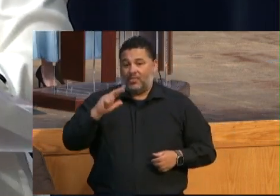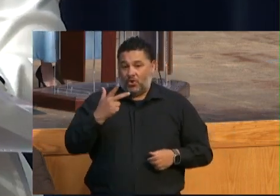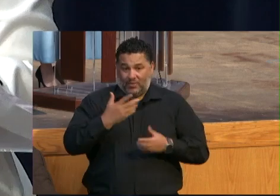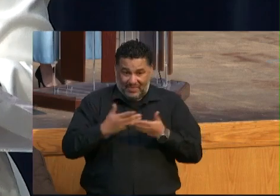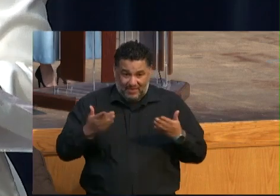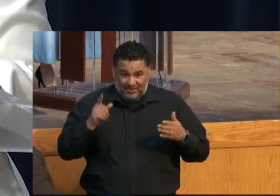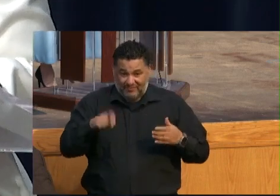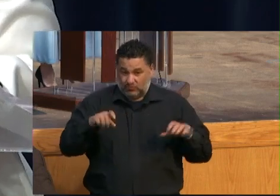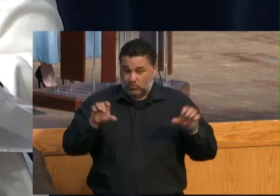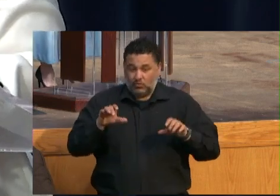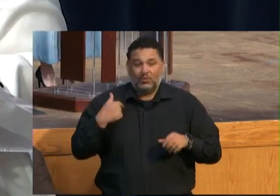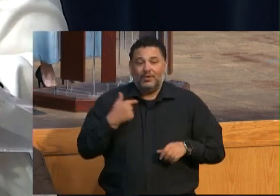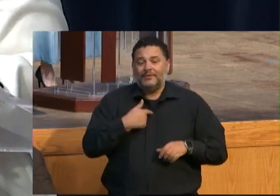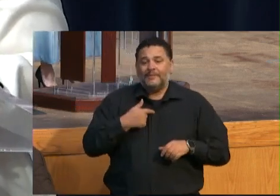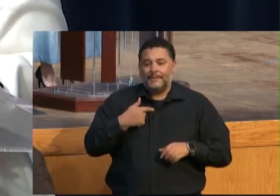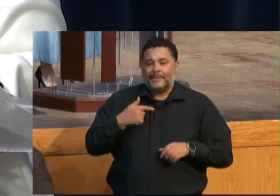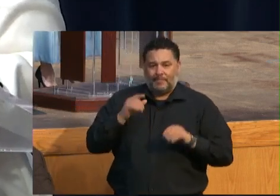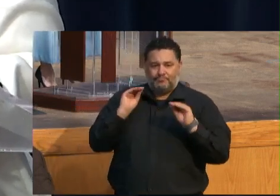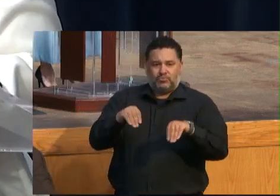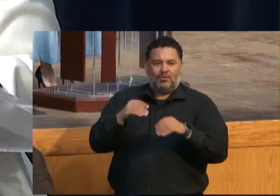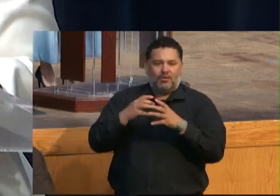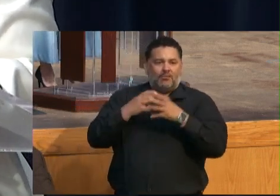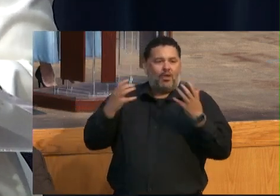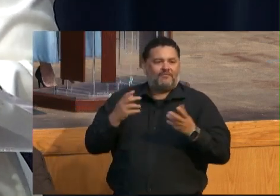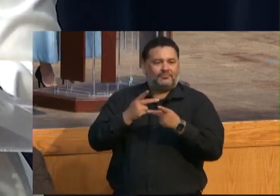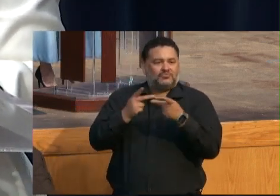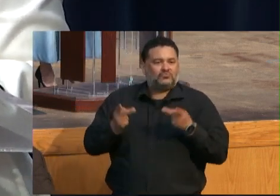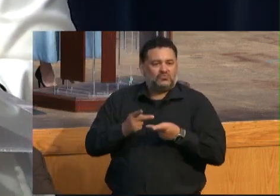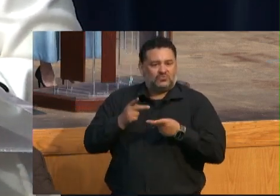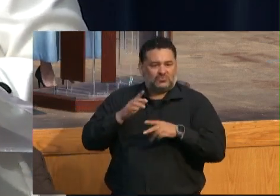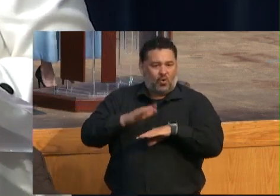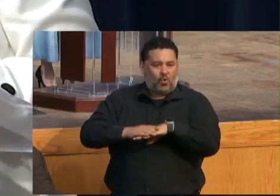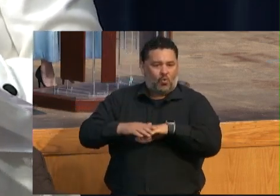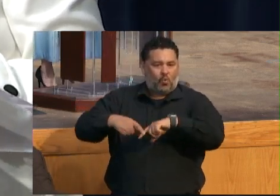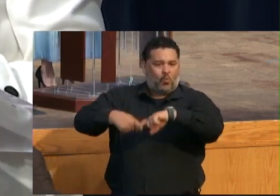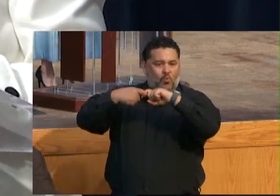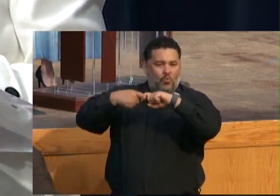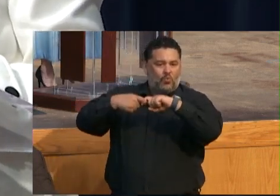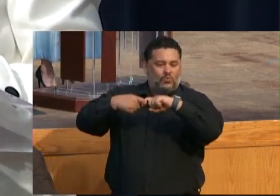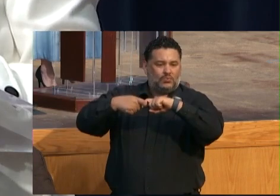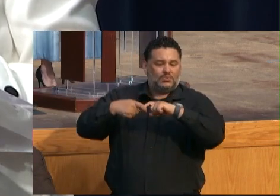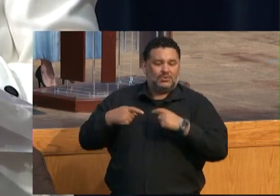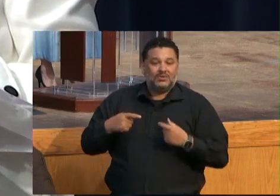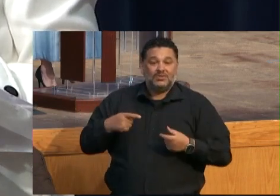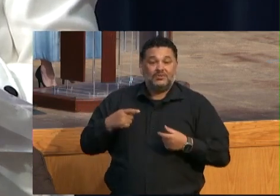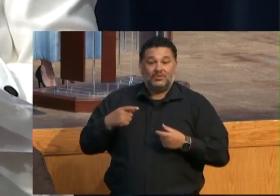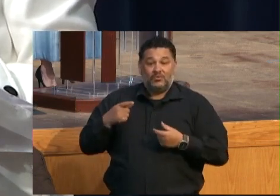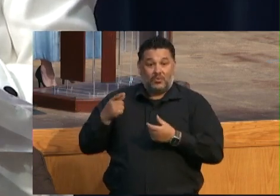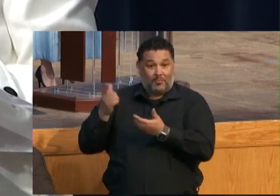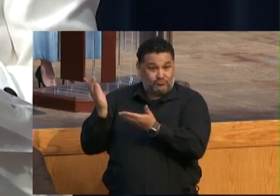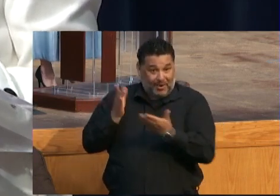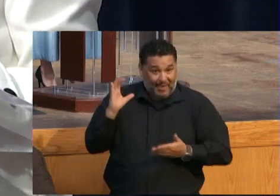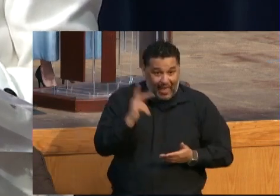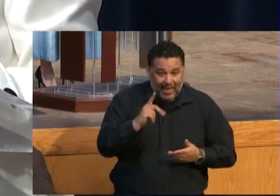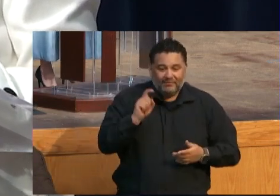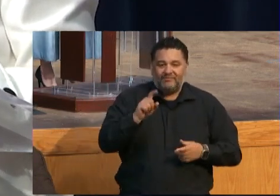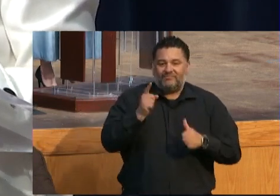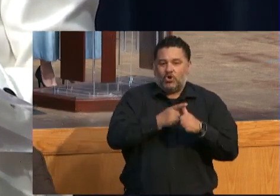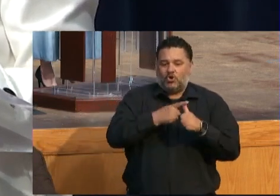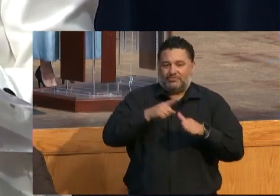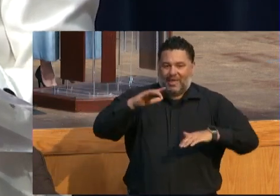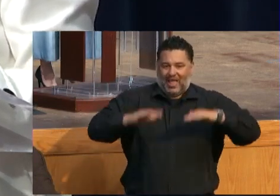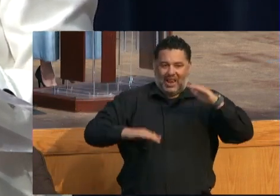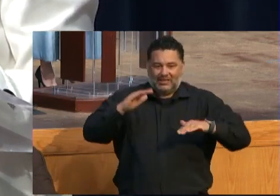of positions on hold. And so to bring those back, we have to first balance and then be thoughtful